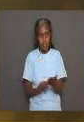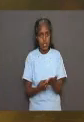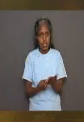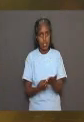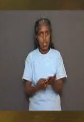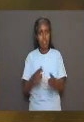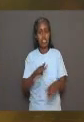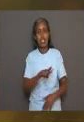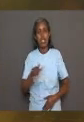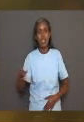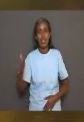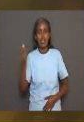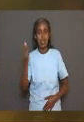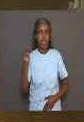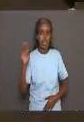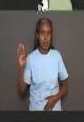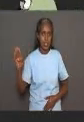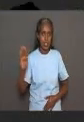as line AB.